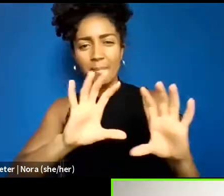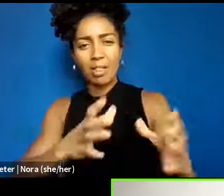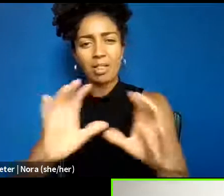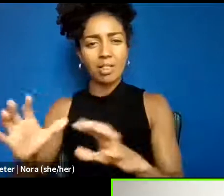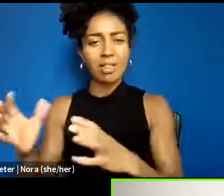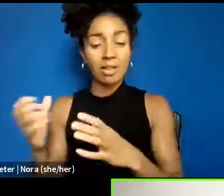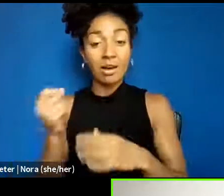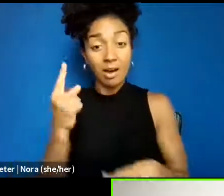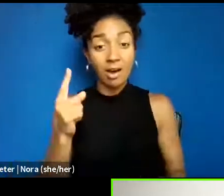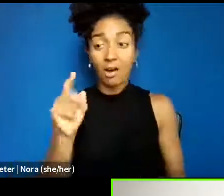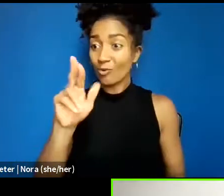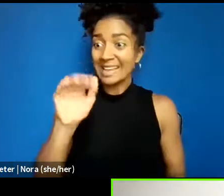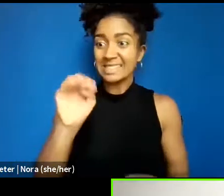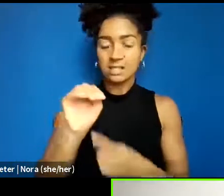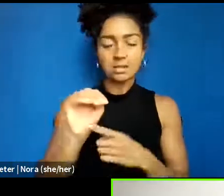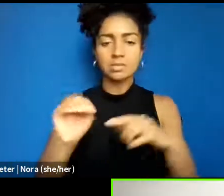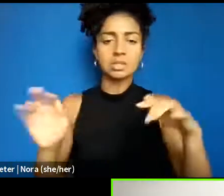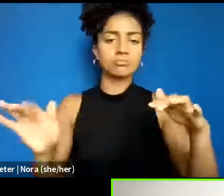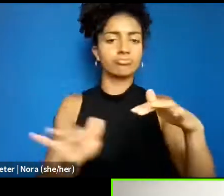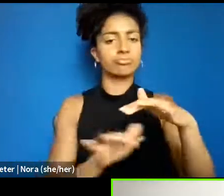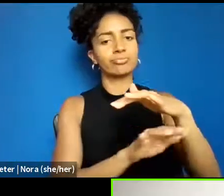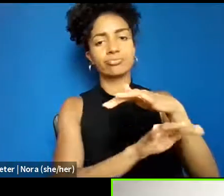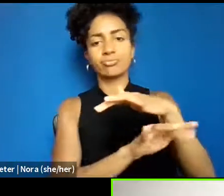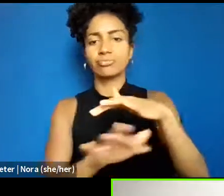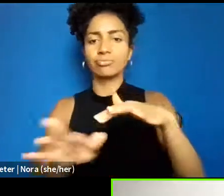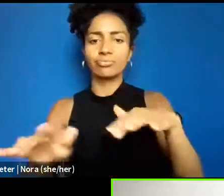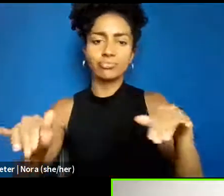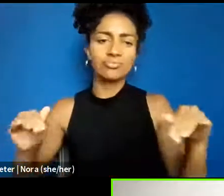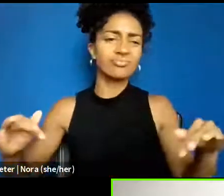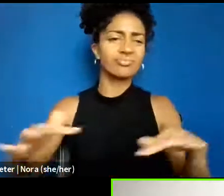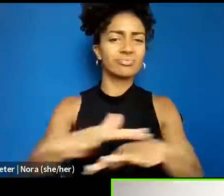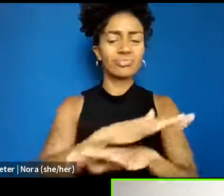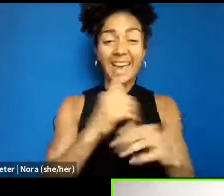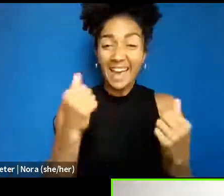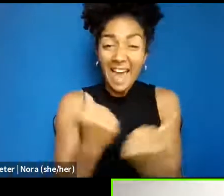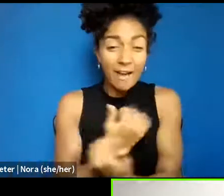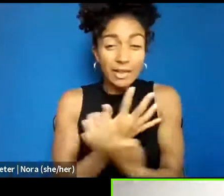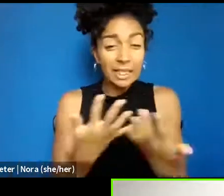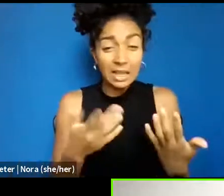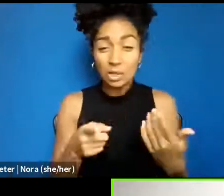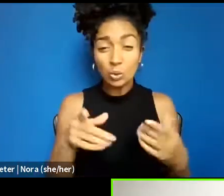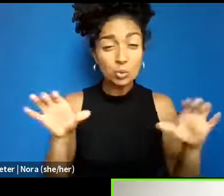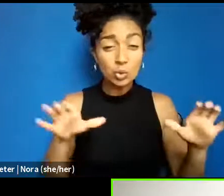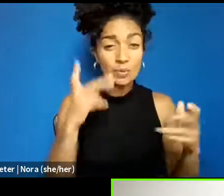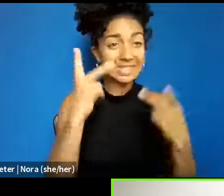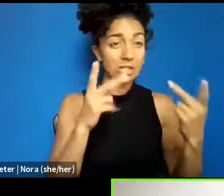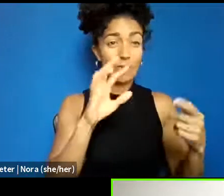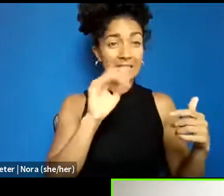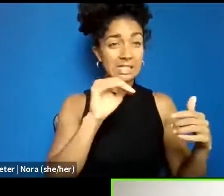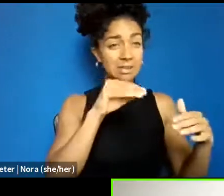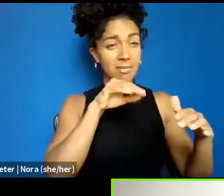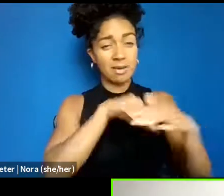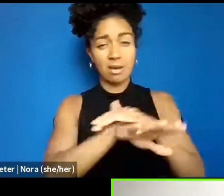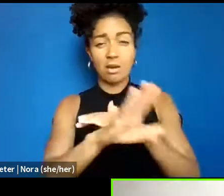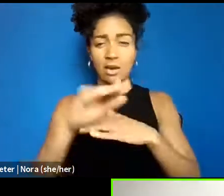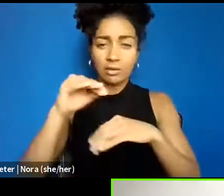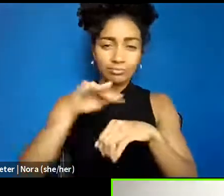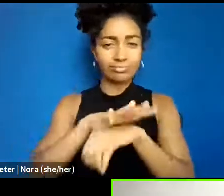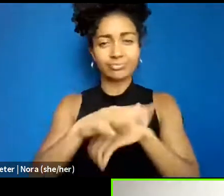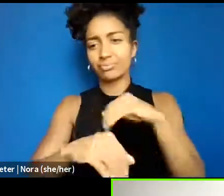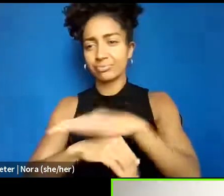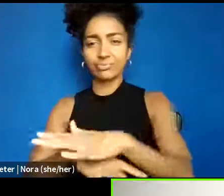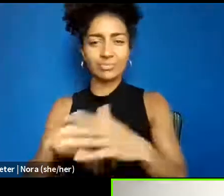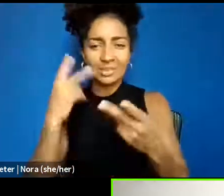is pervasive. It creeps into everything that you're doing, and being anti-racist really is